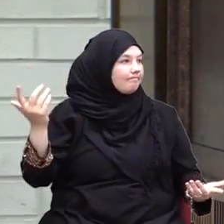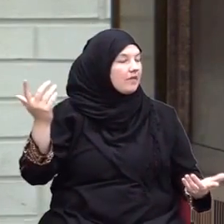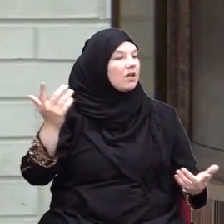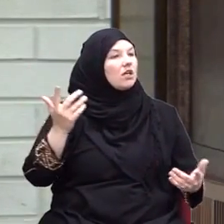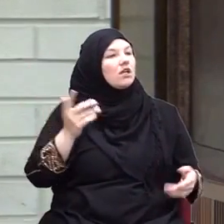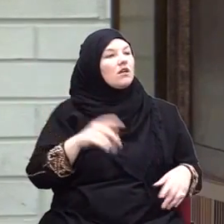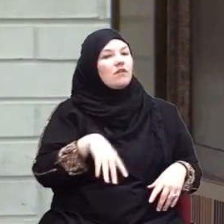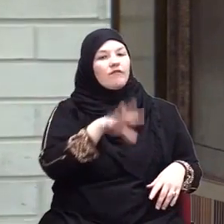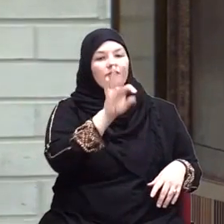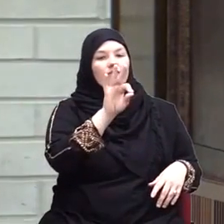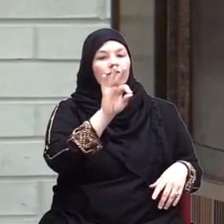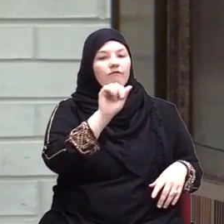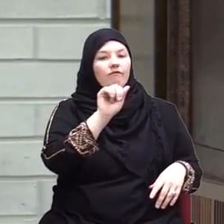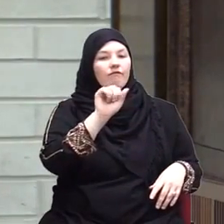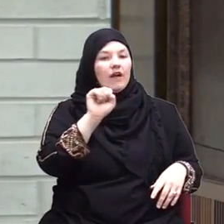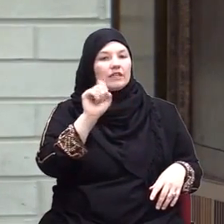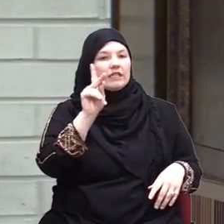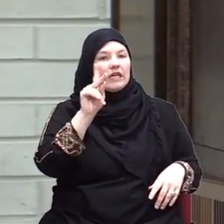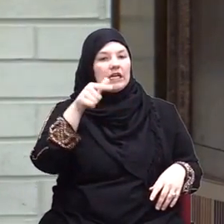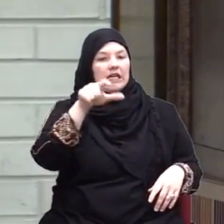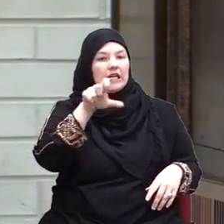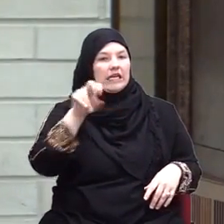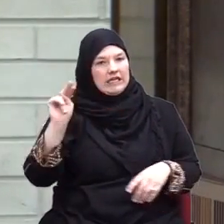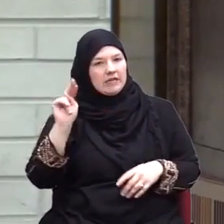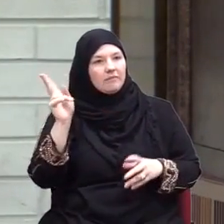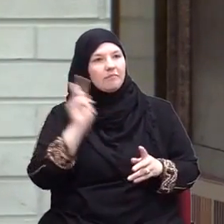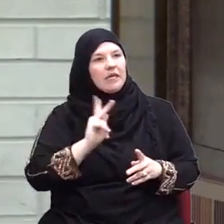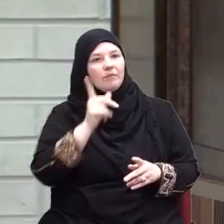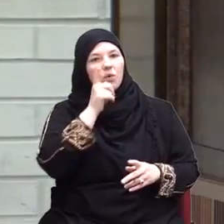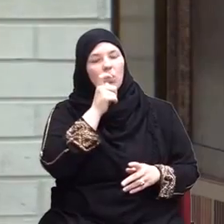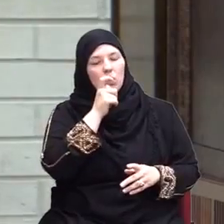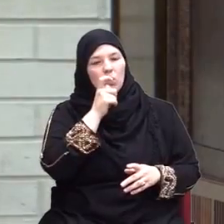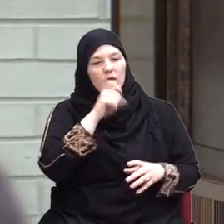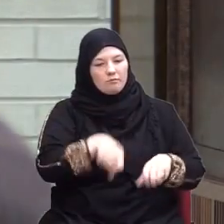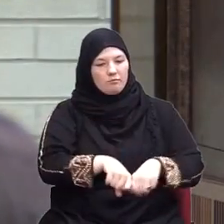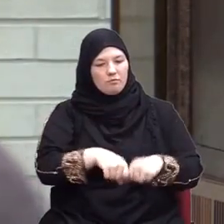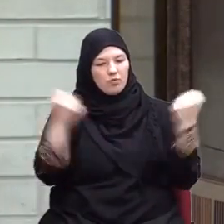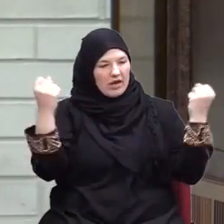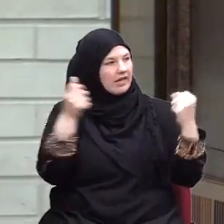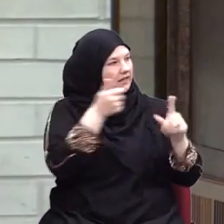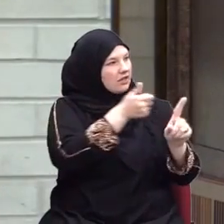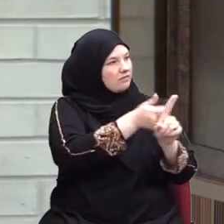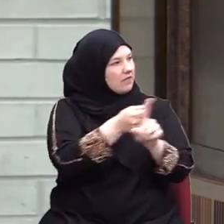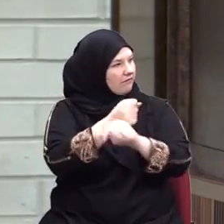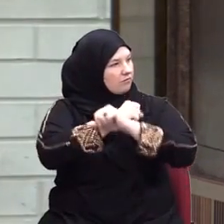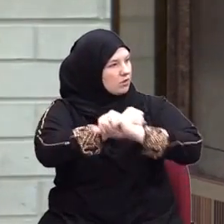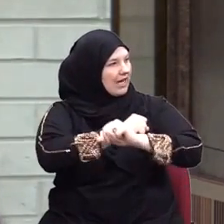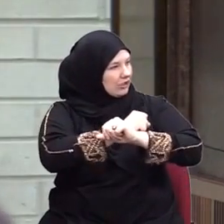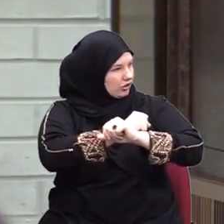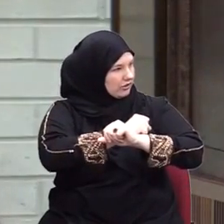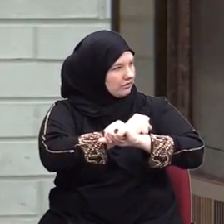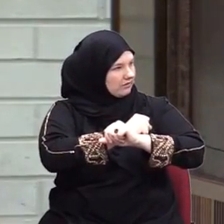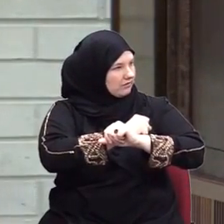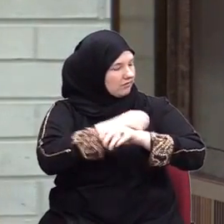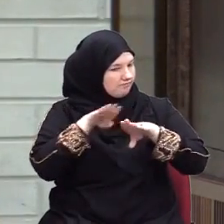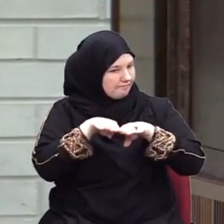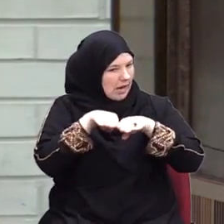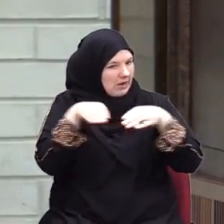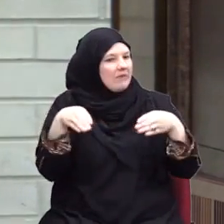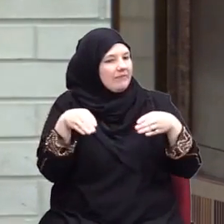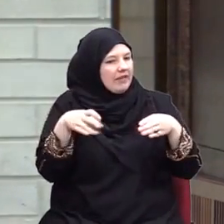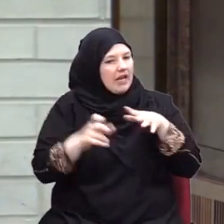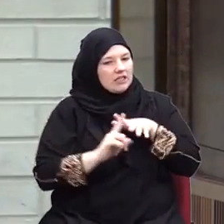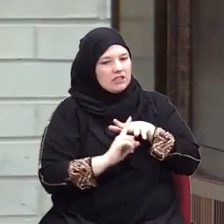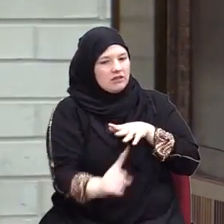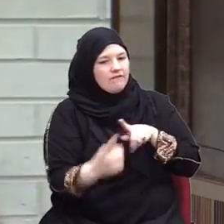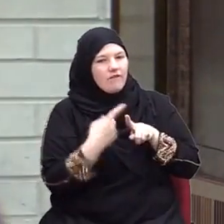is one or ones who crack with their own hands and have an opening to exit